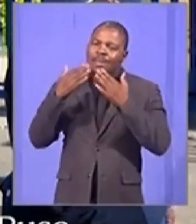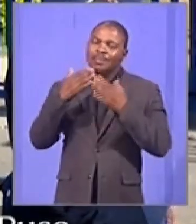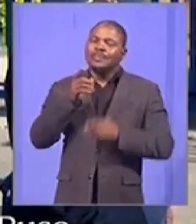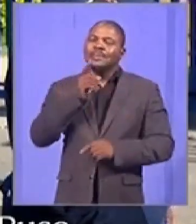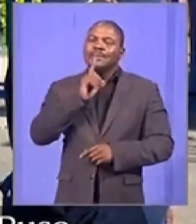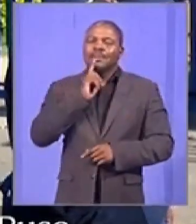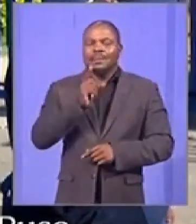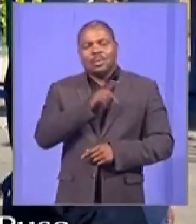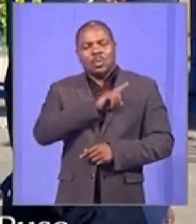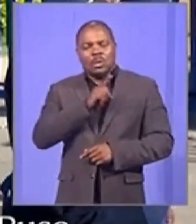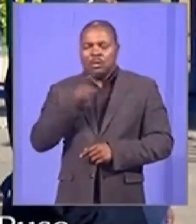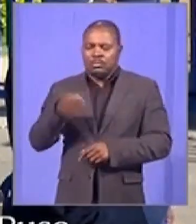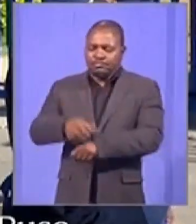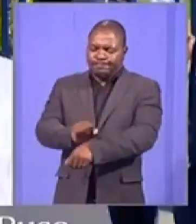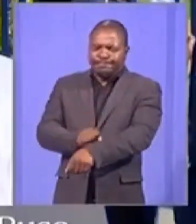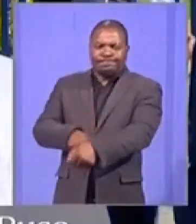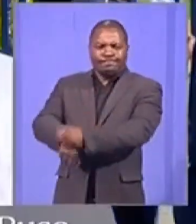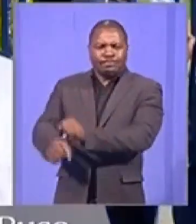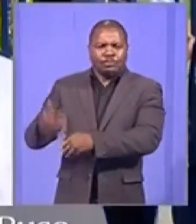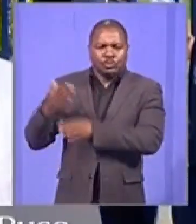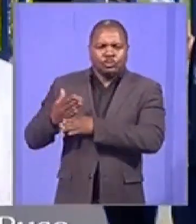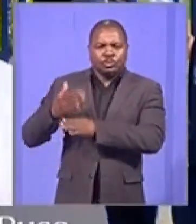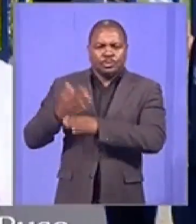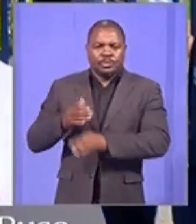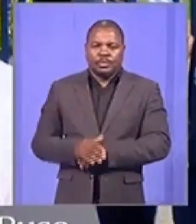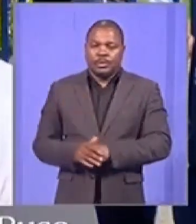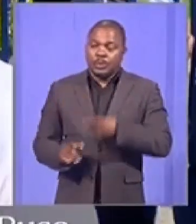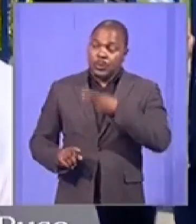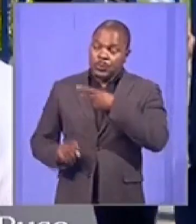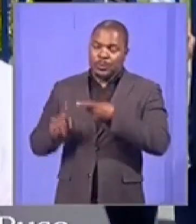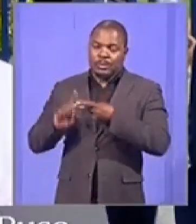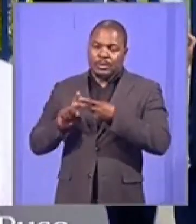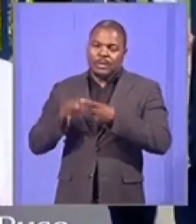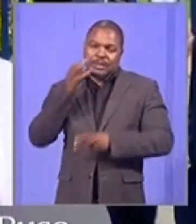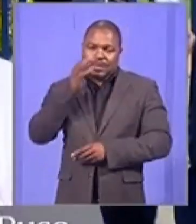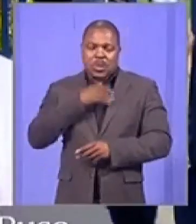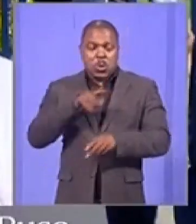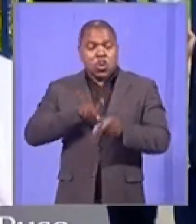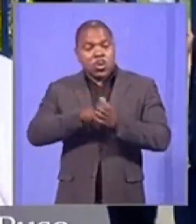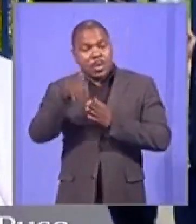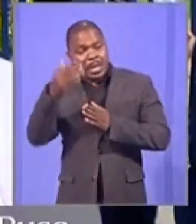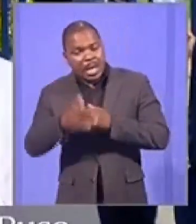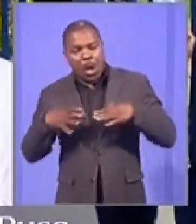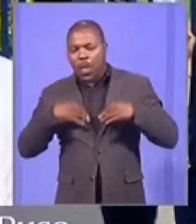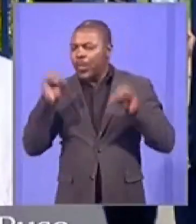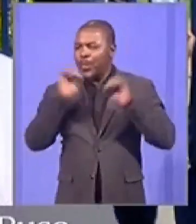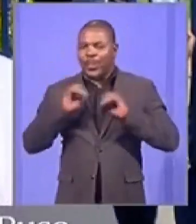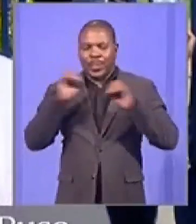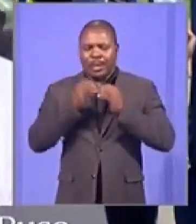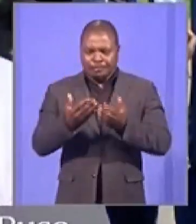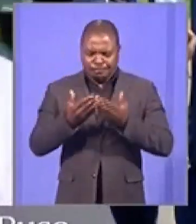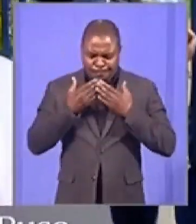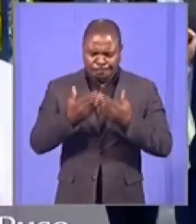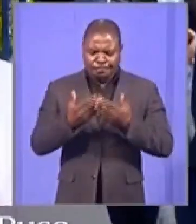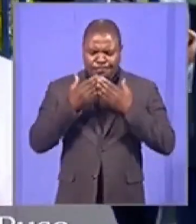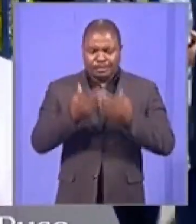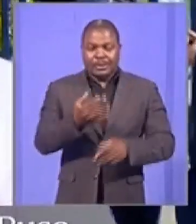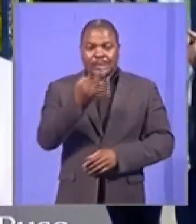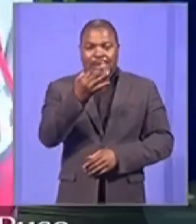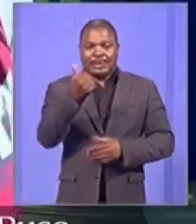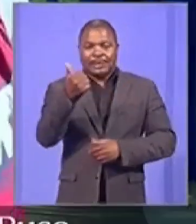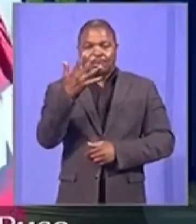for the effort they've put in. She says, there was no weekend or holidays, there was only schooling for